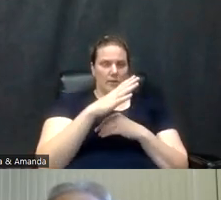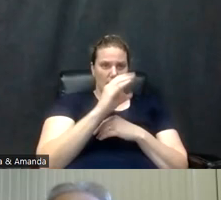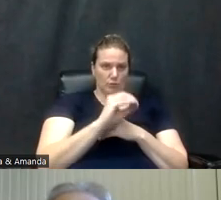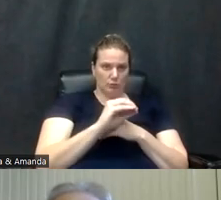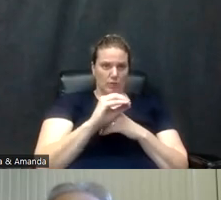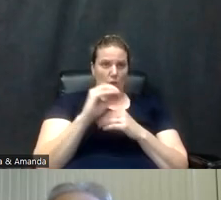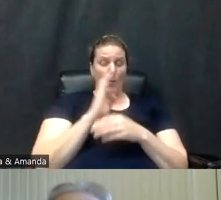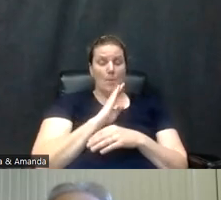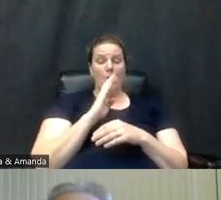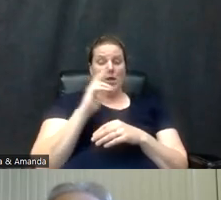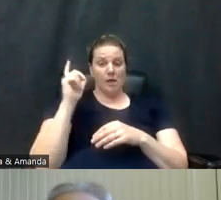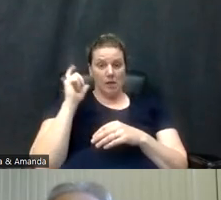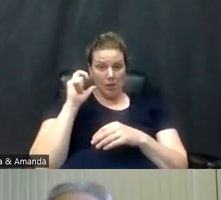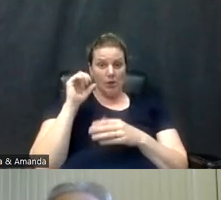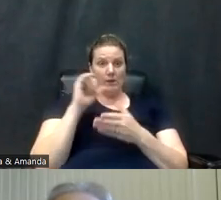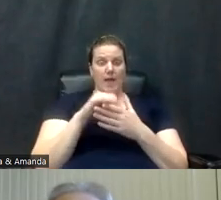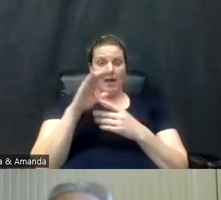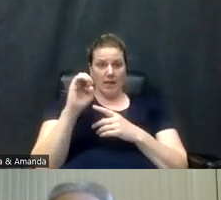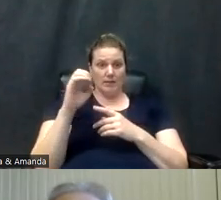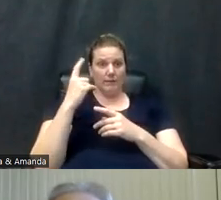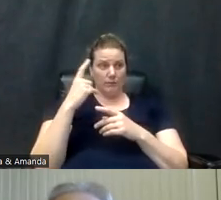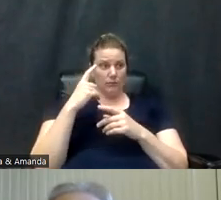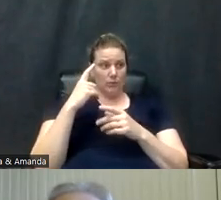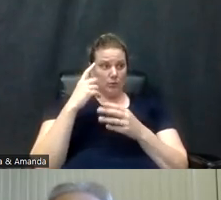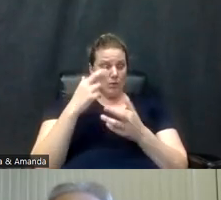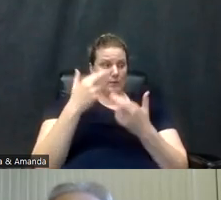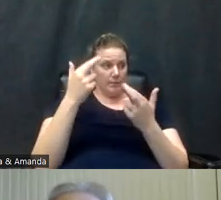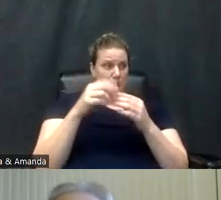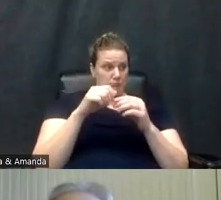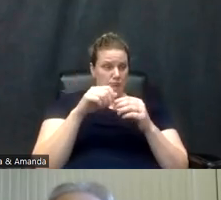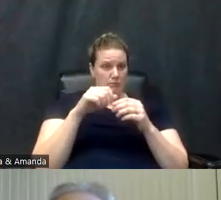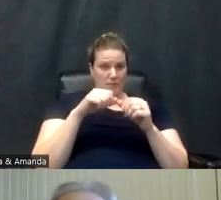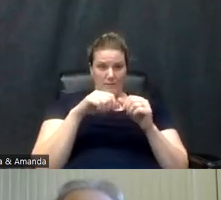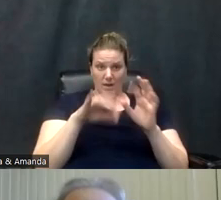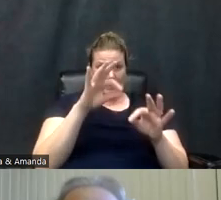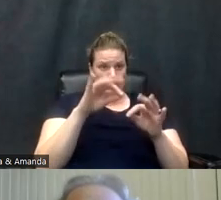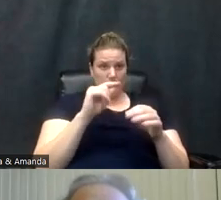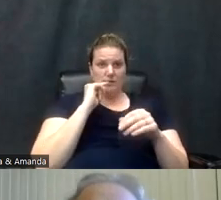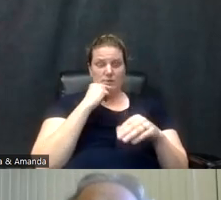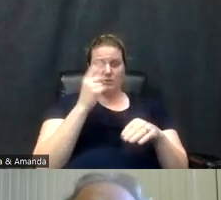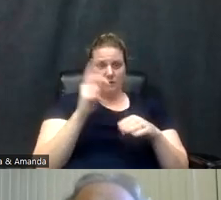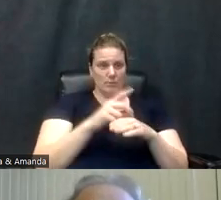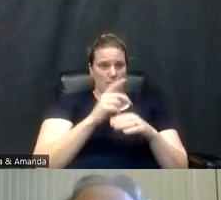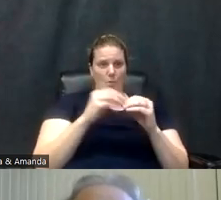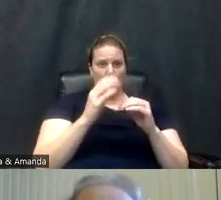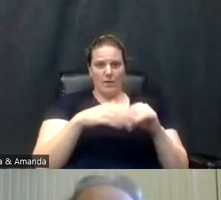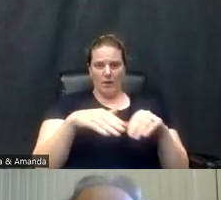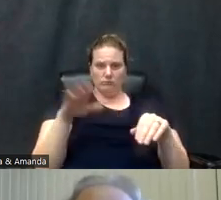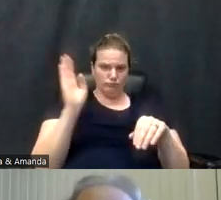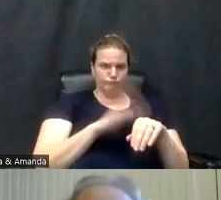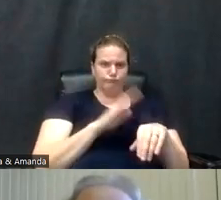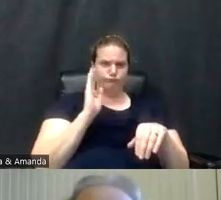board hears the case, and if they recommend a sustained finding that's going to end up with severe discipline, like more than a slap on the wrist, and I'm using